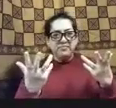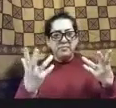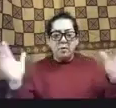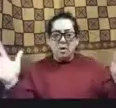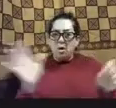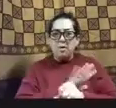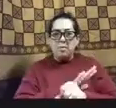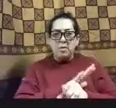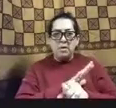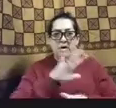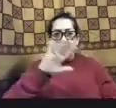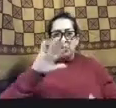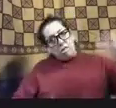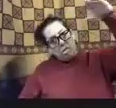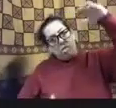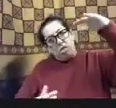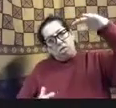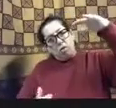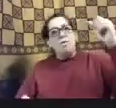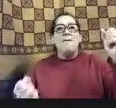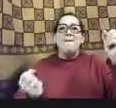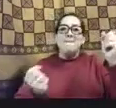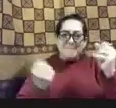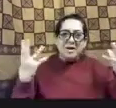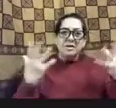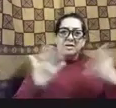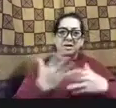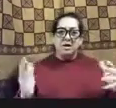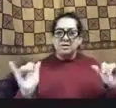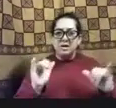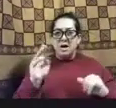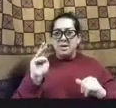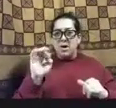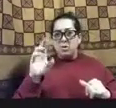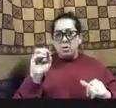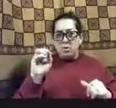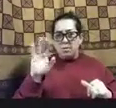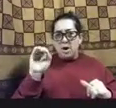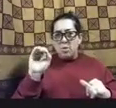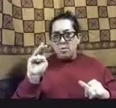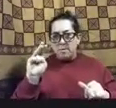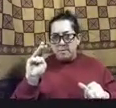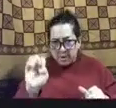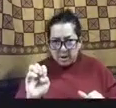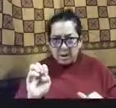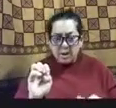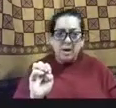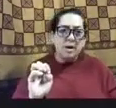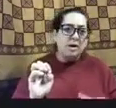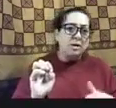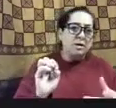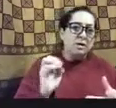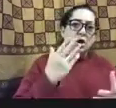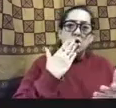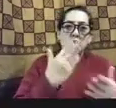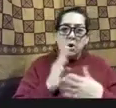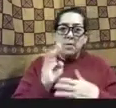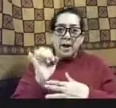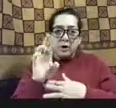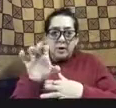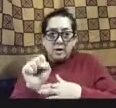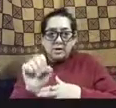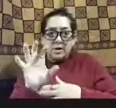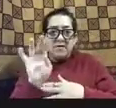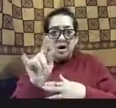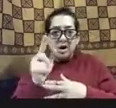completely off balance with many things, but like the microbiome and good bacterias and